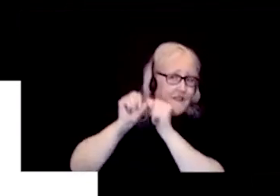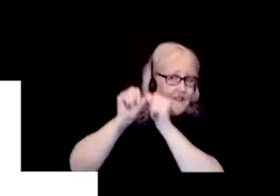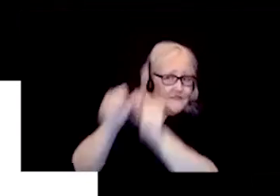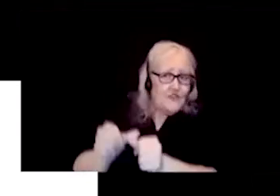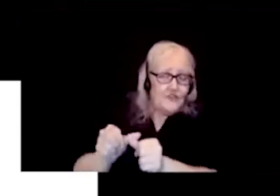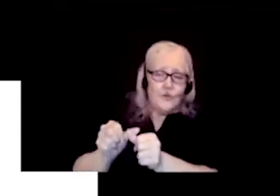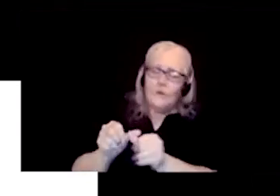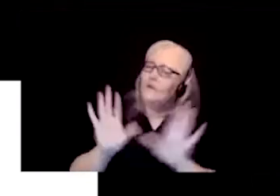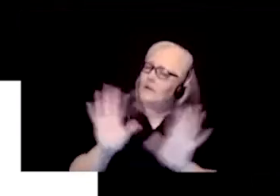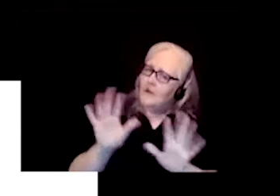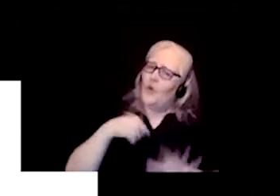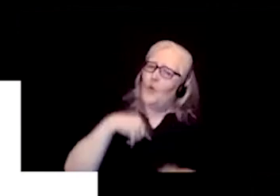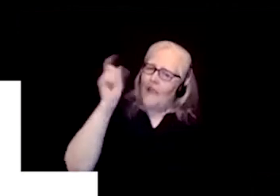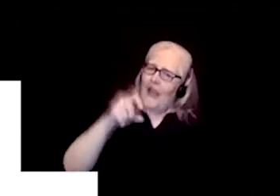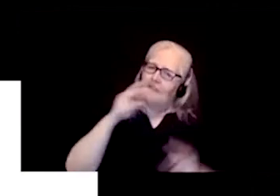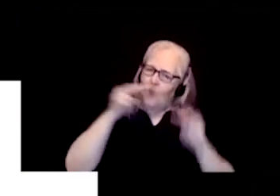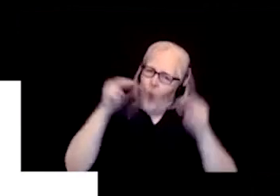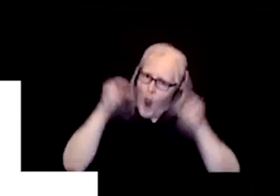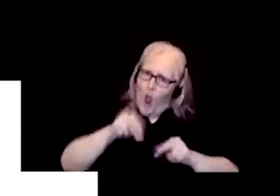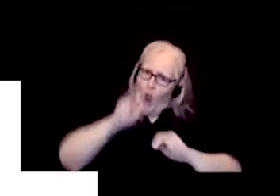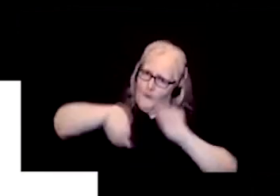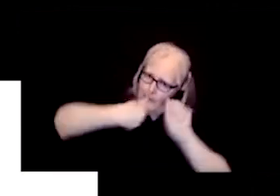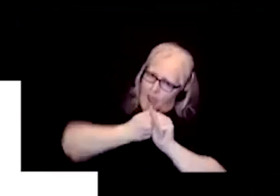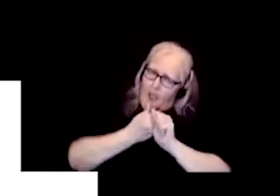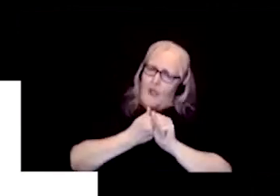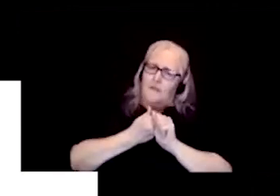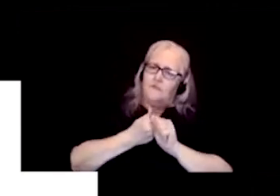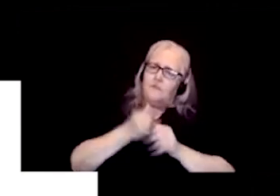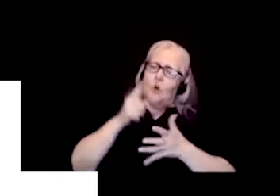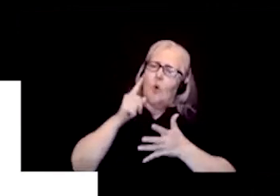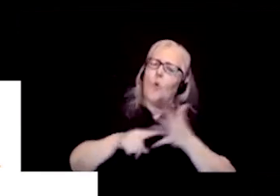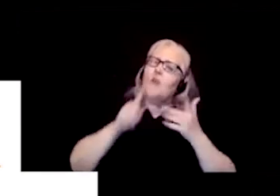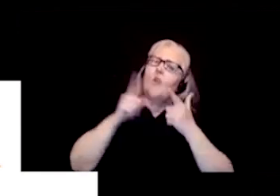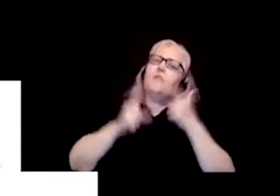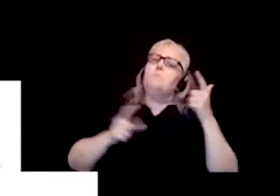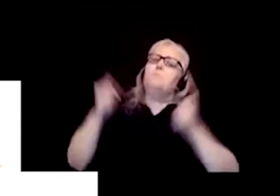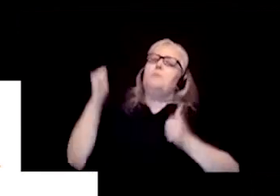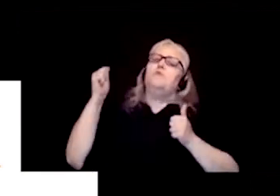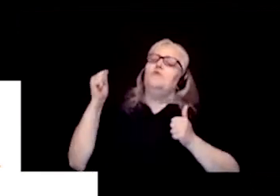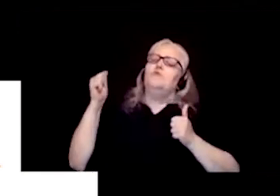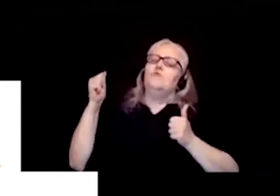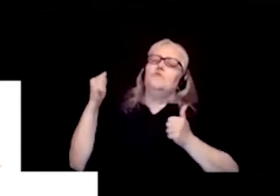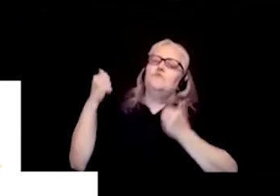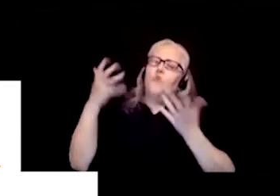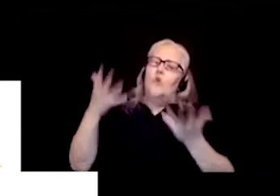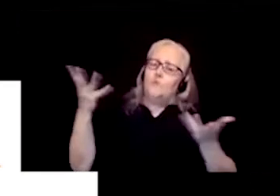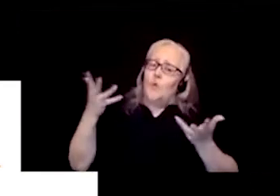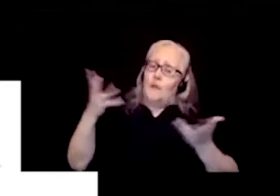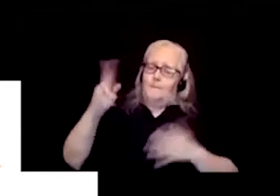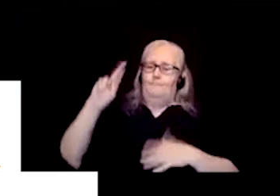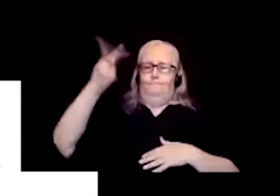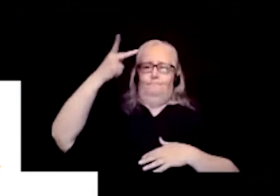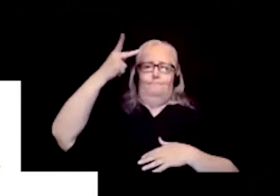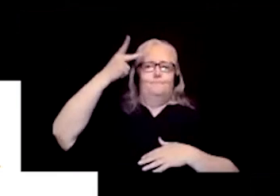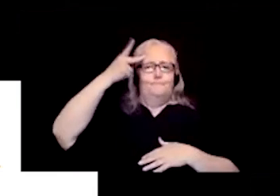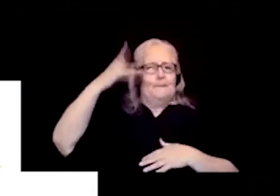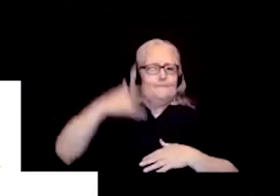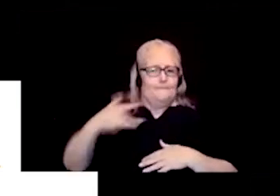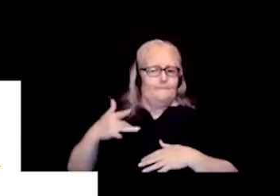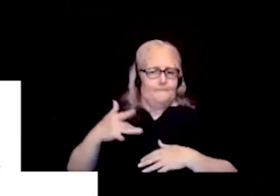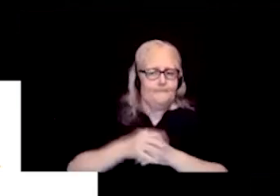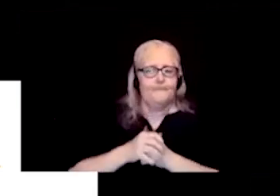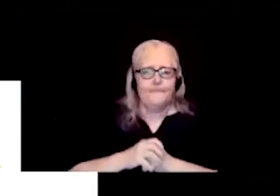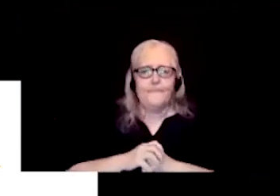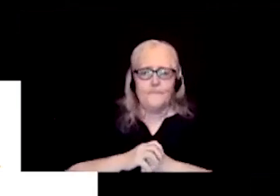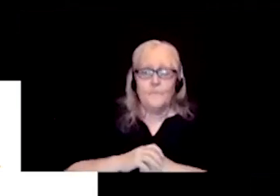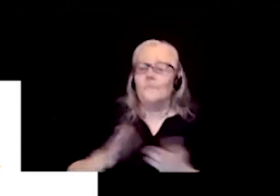root causes or the upstream factors, notably the political determinants of health. Thank you